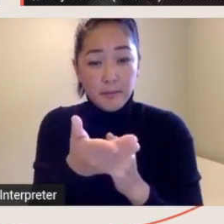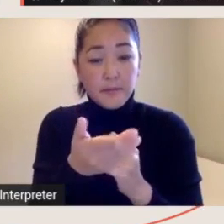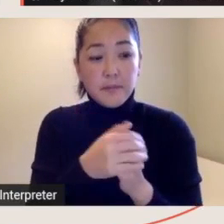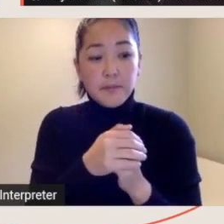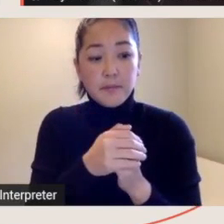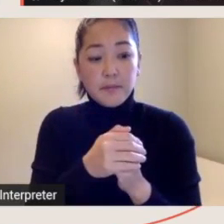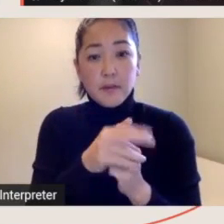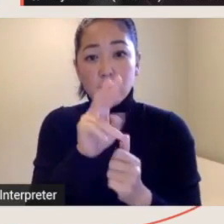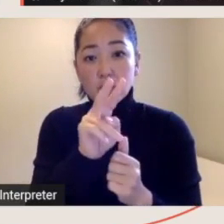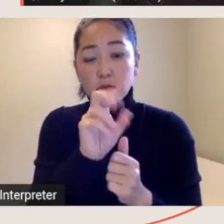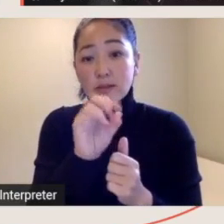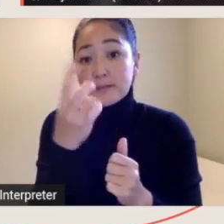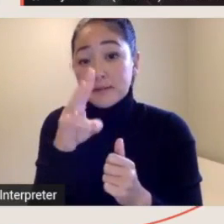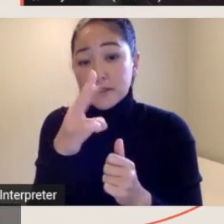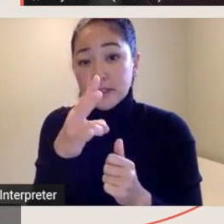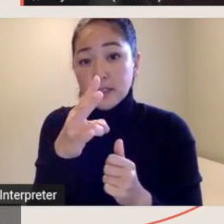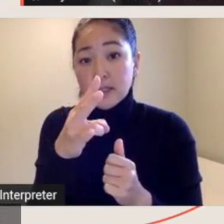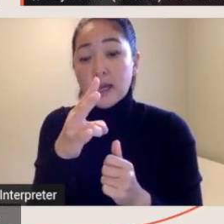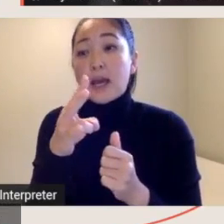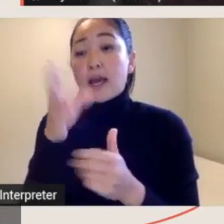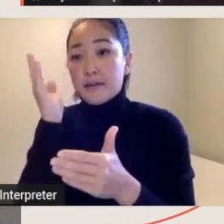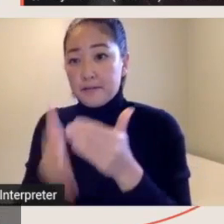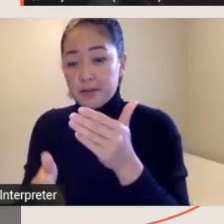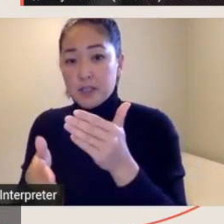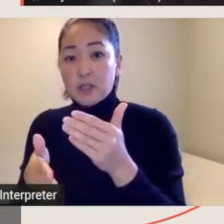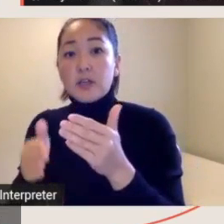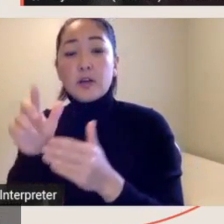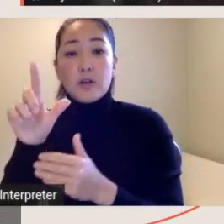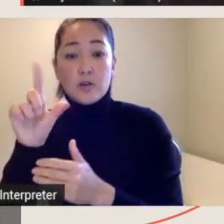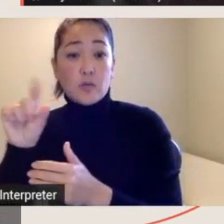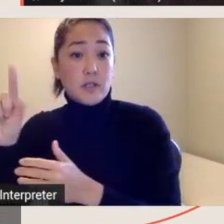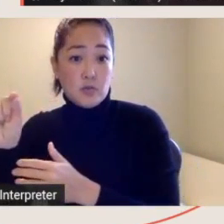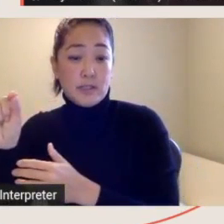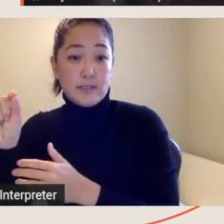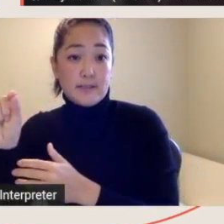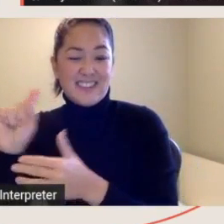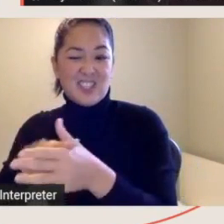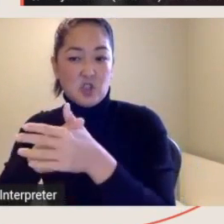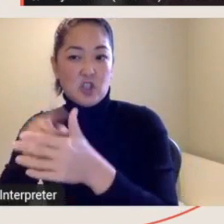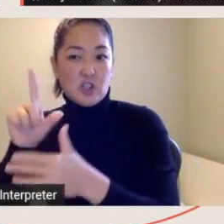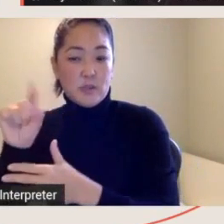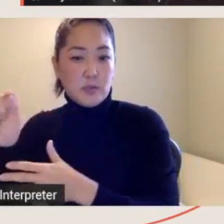the beginning of 2017, and we finished filming at the beginning of 2020.